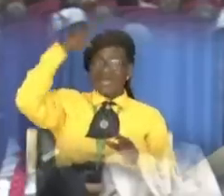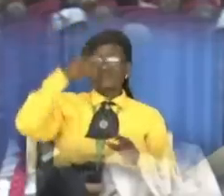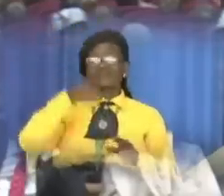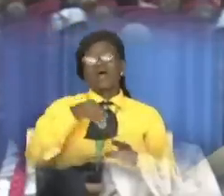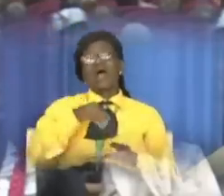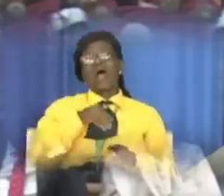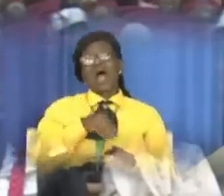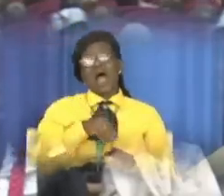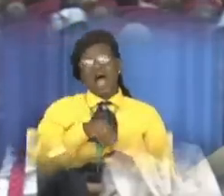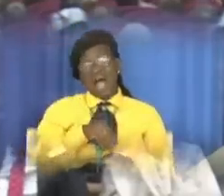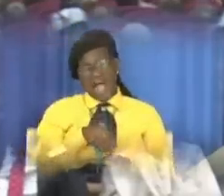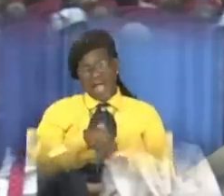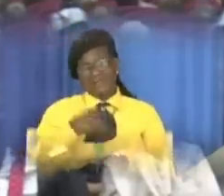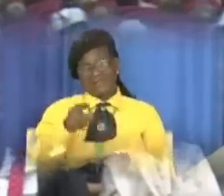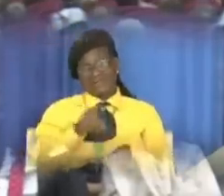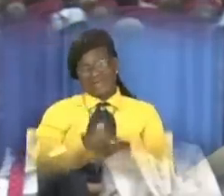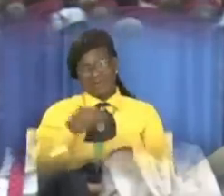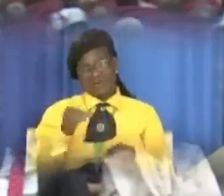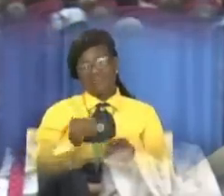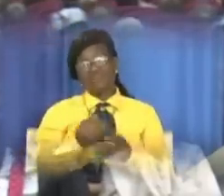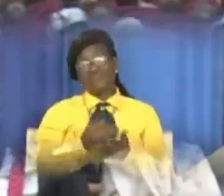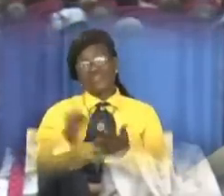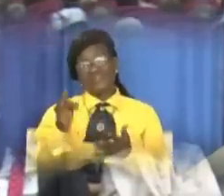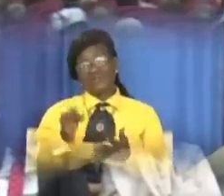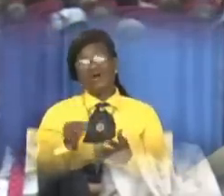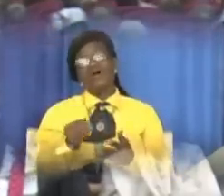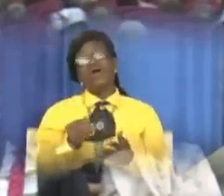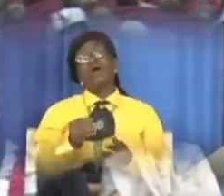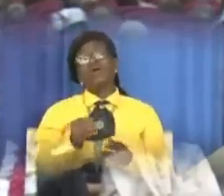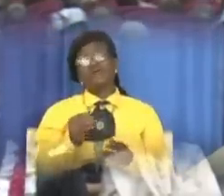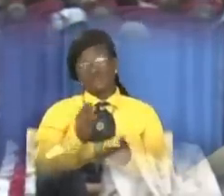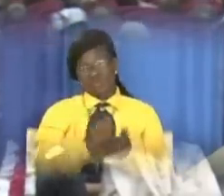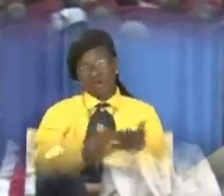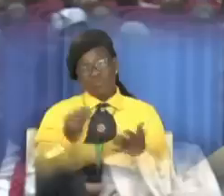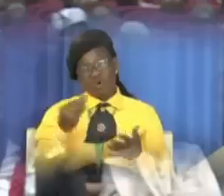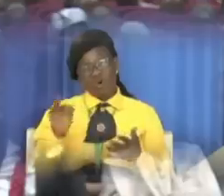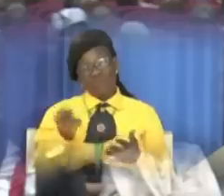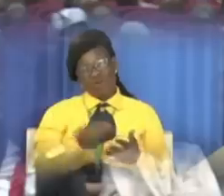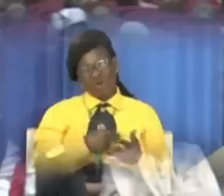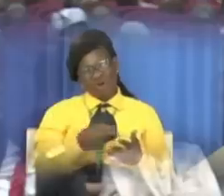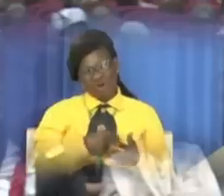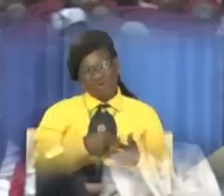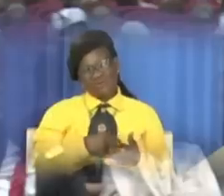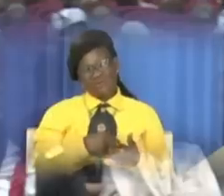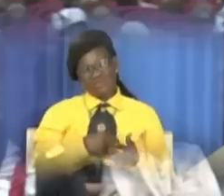Some of us are where we are today because there's something covering our light.